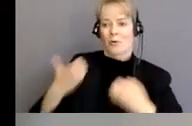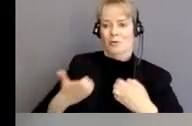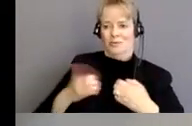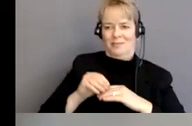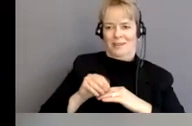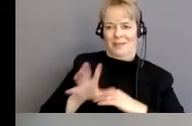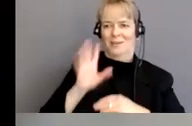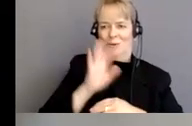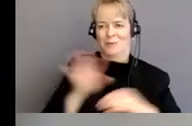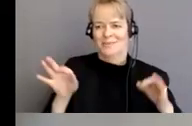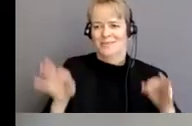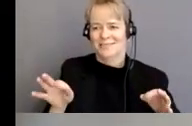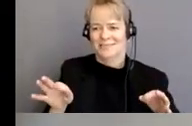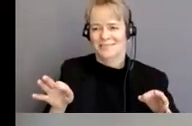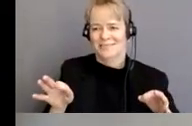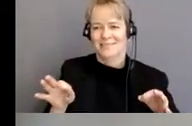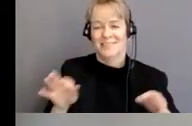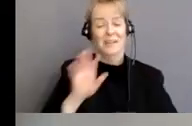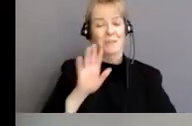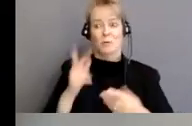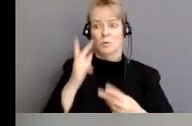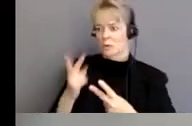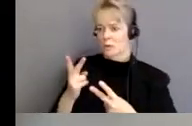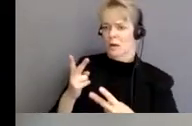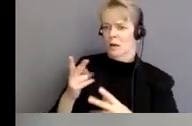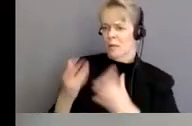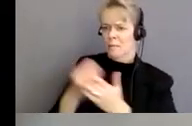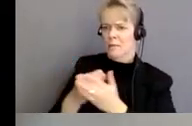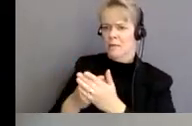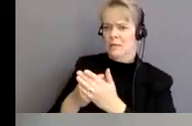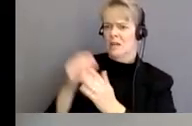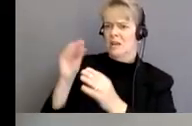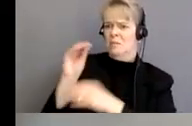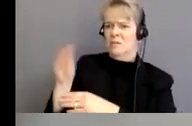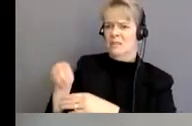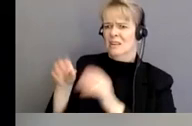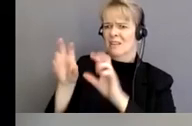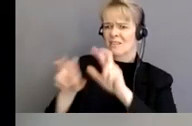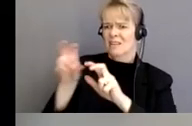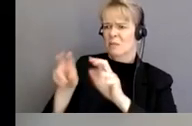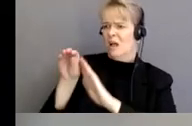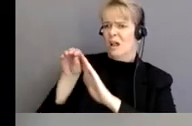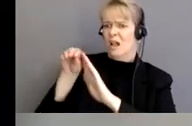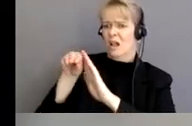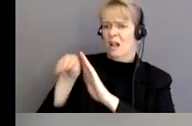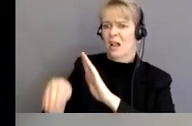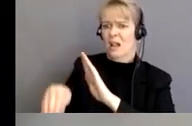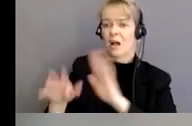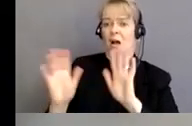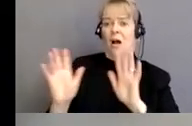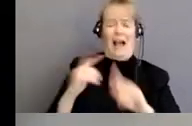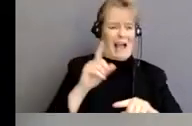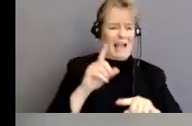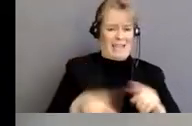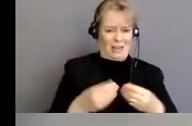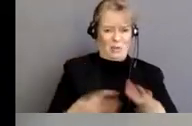can happen is you see your investments dropping, and maybe you think, oh my goodness, I can't lose anything. You're going to sell everything.